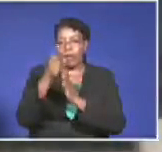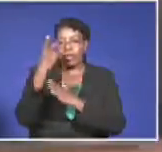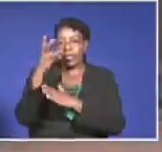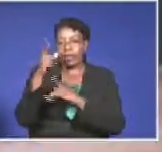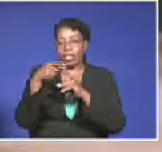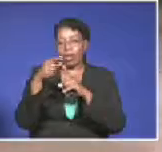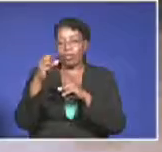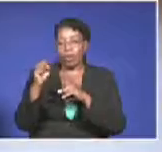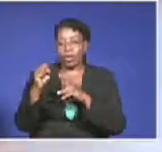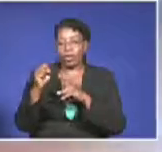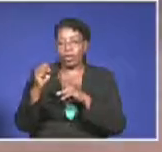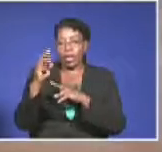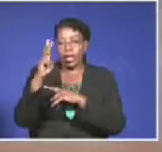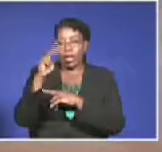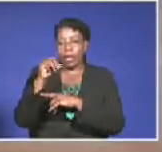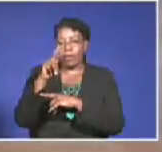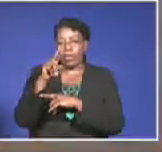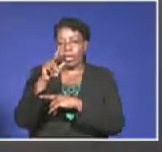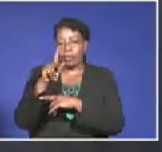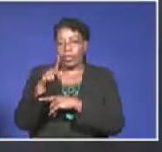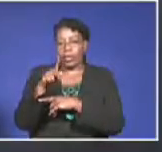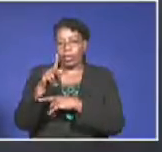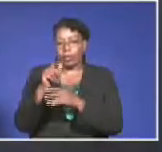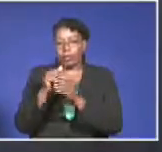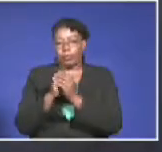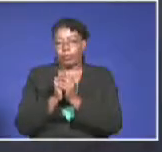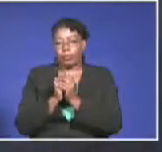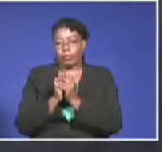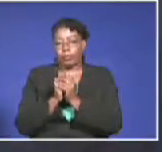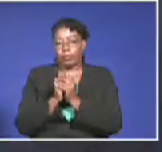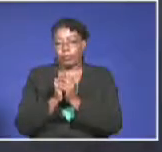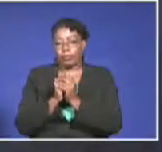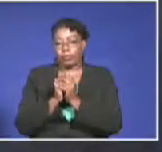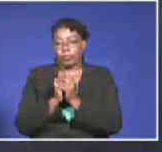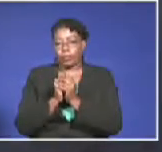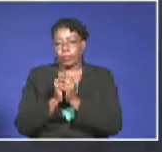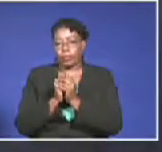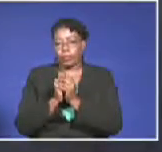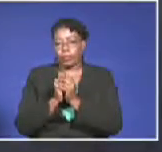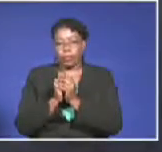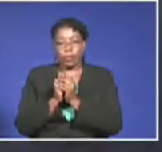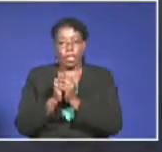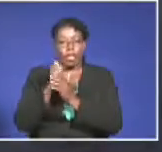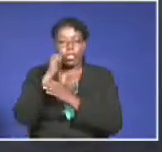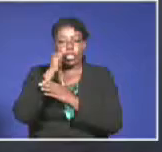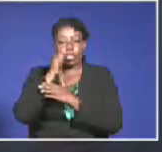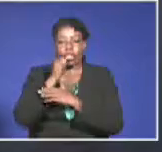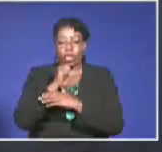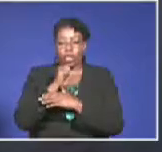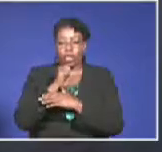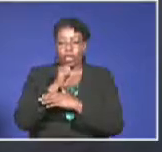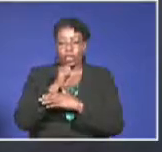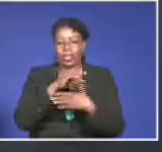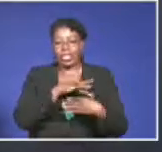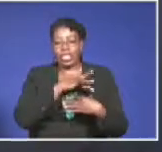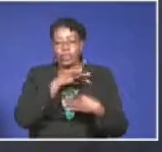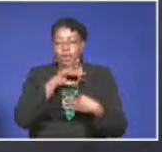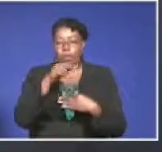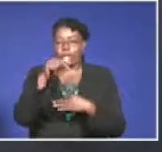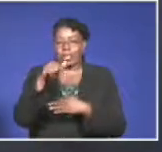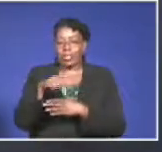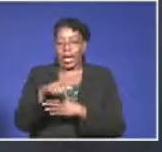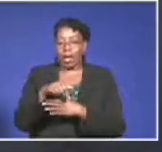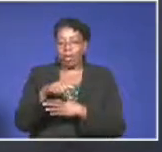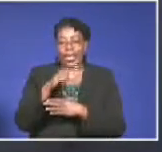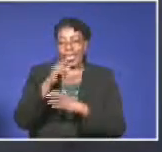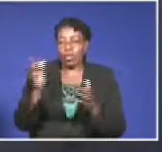rebounds and was named the most valuable player. Brought us to this one tonight because the girls' team was down, the spirit was down at one point, and I